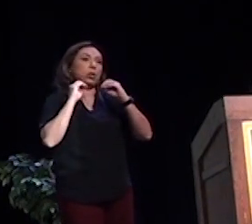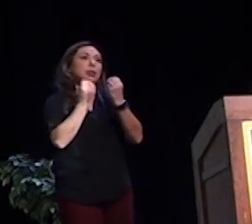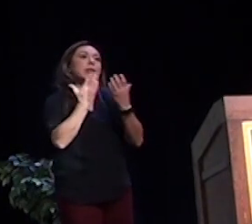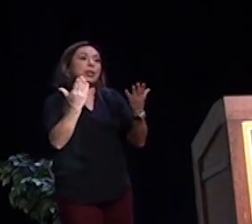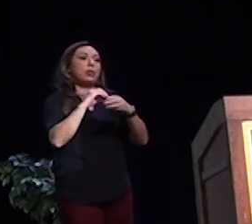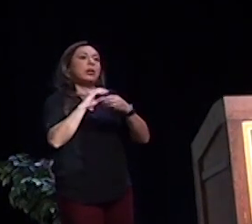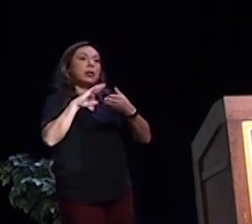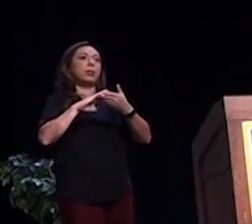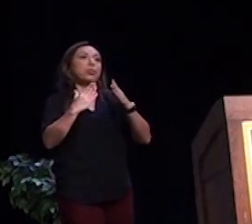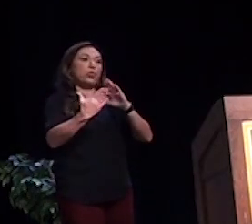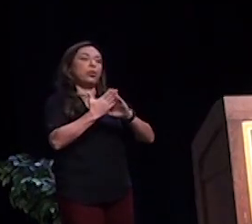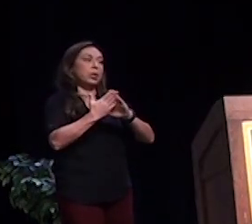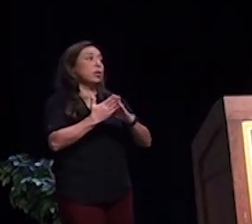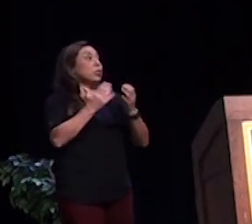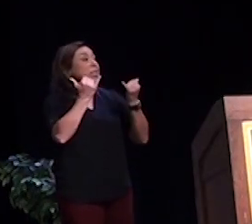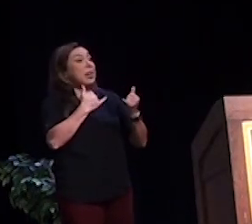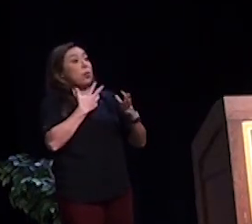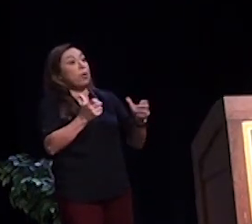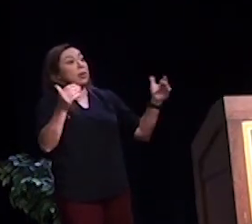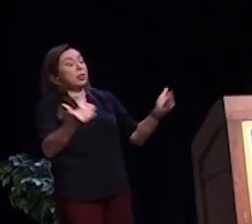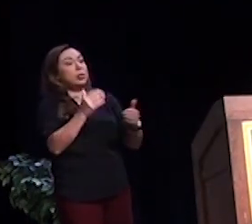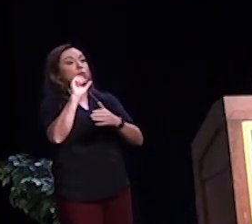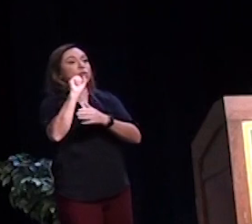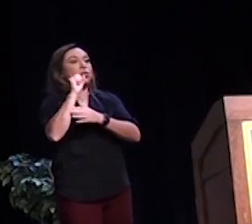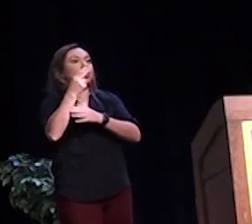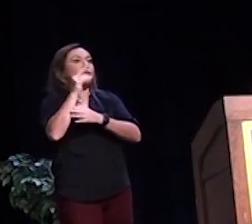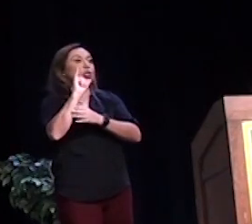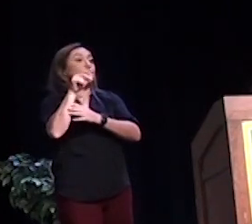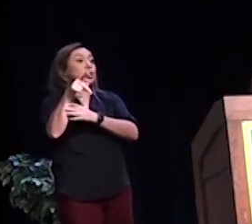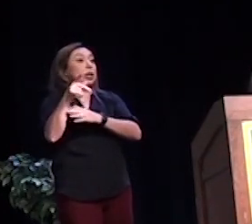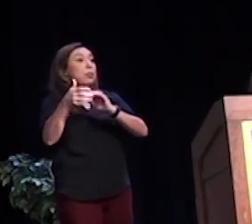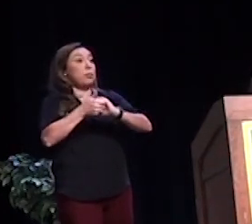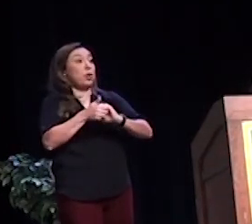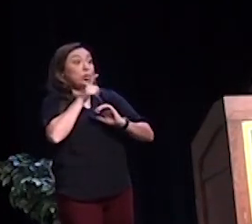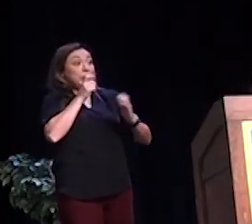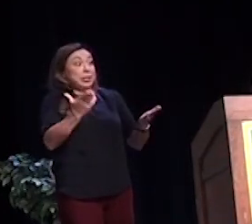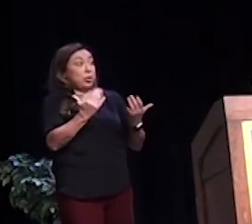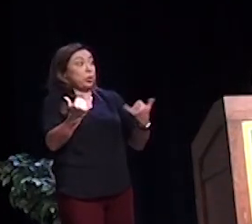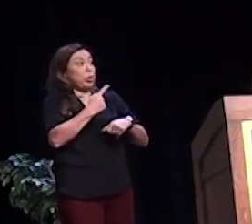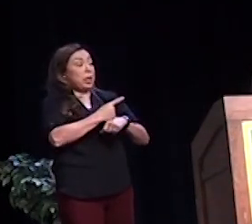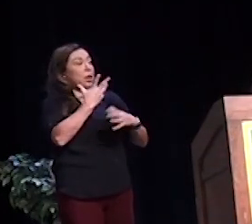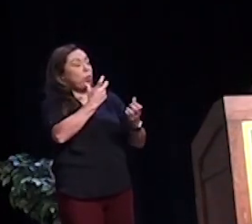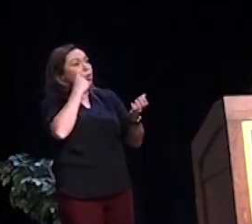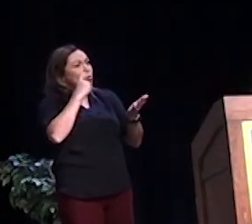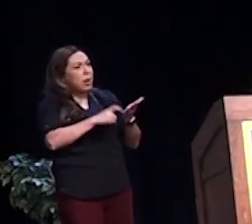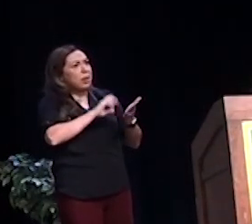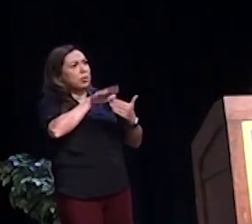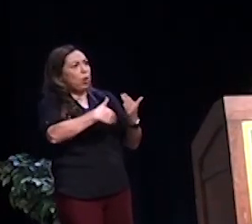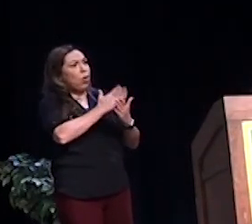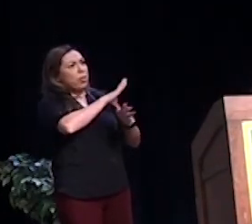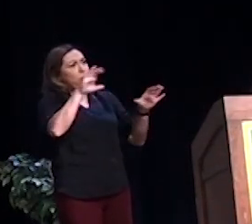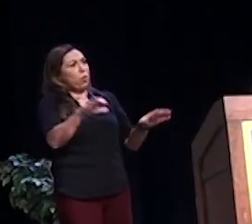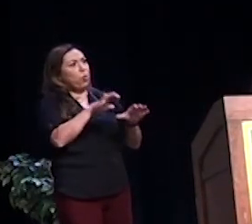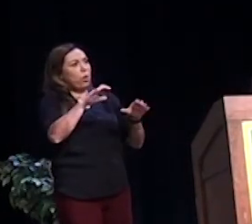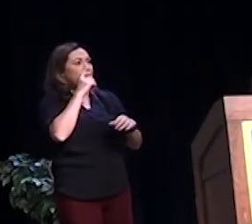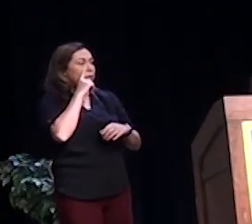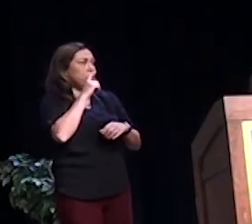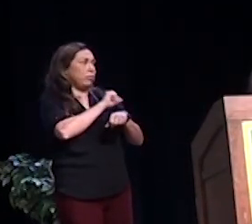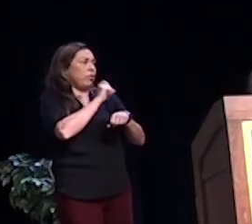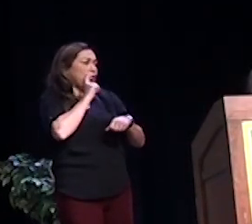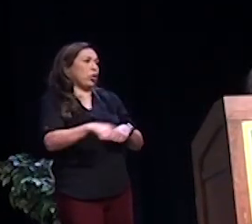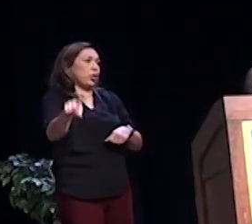community. So without further ado, I'd like to introduce our SHIP partners who are here with us today and recognize all the work that they are doing for each